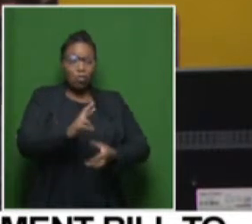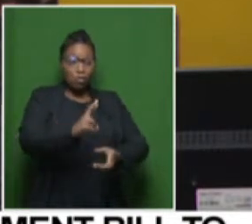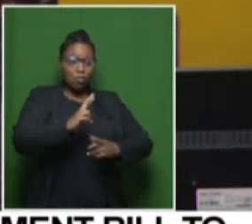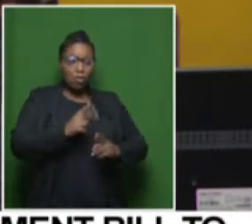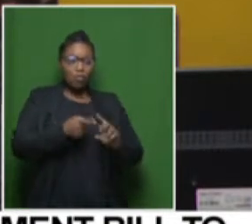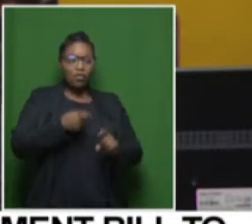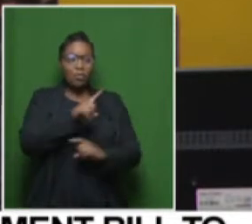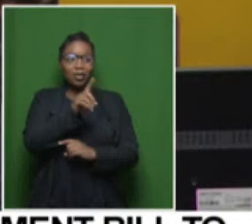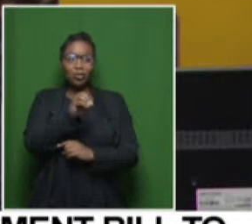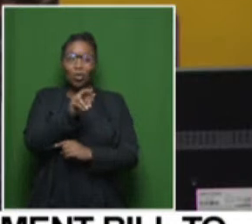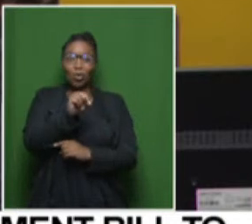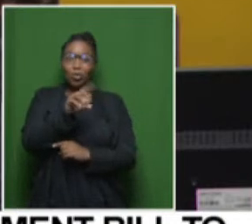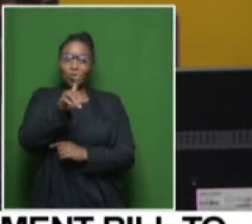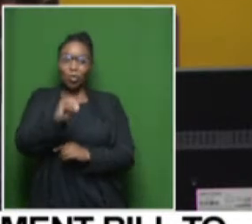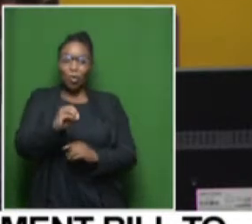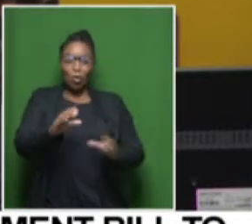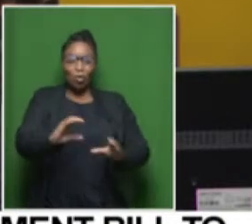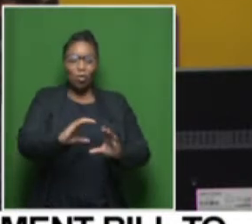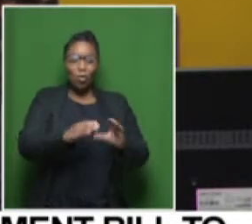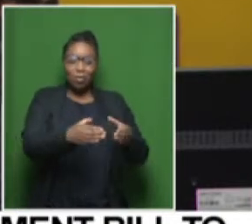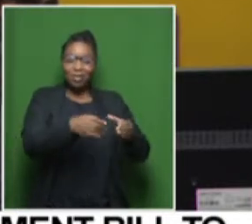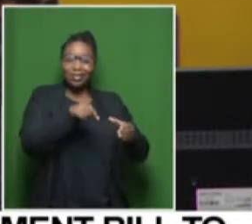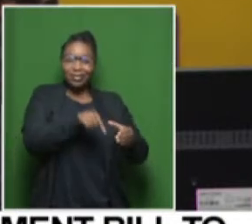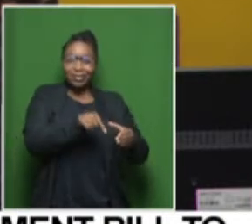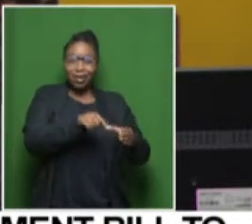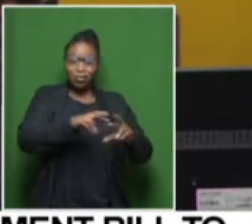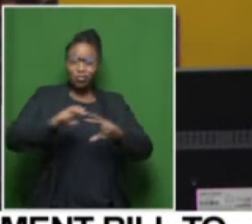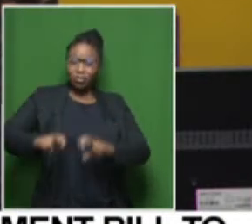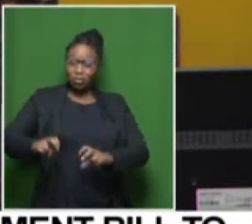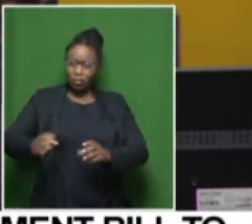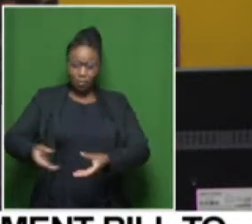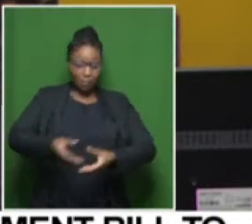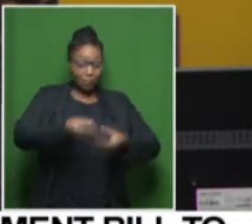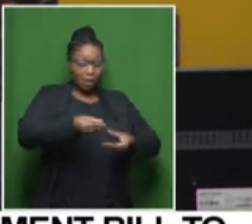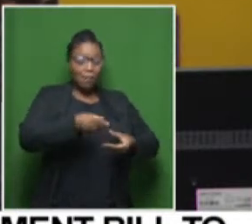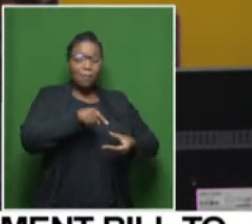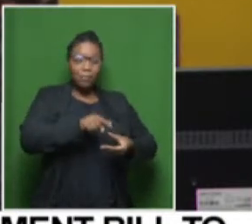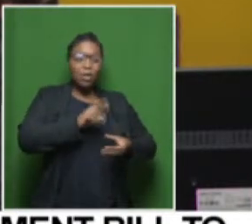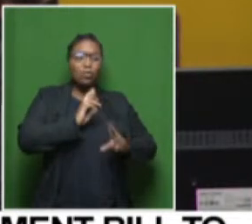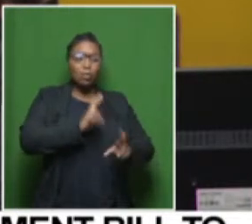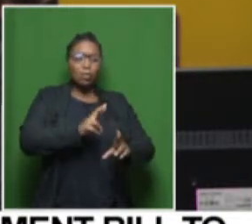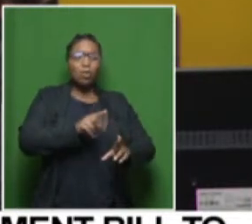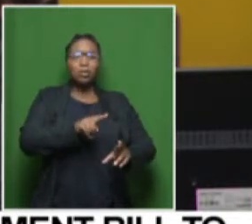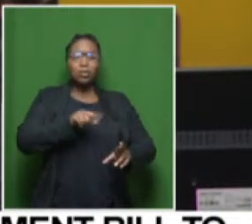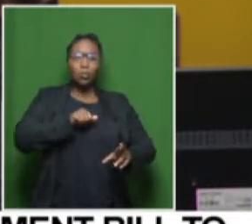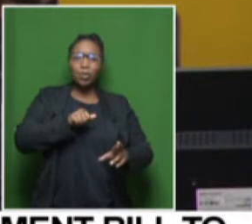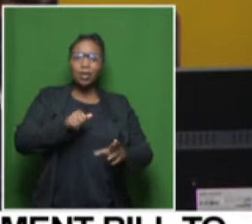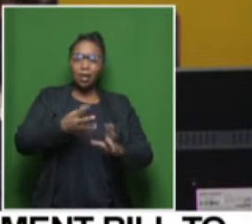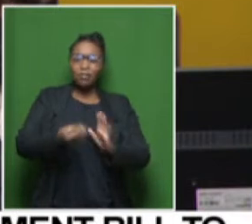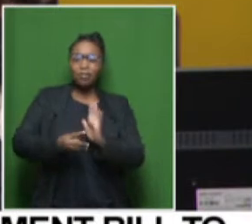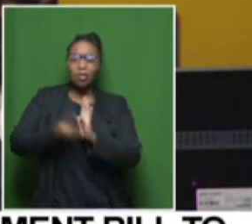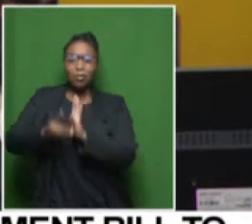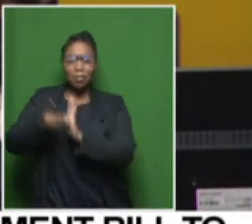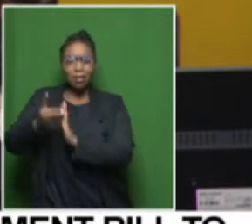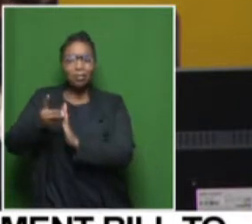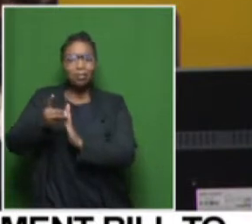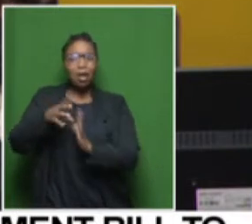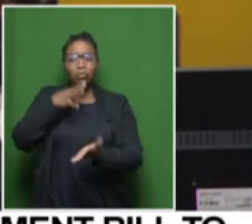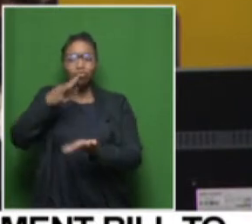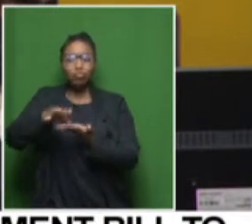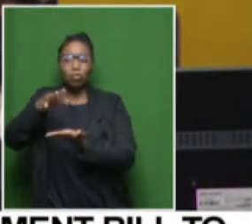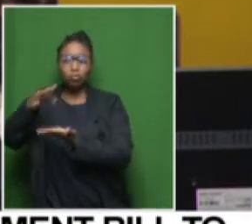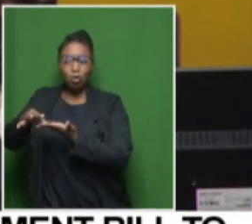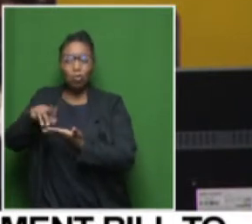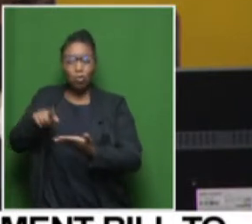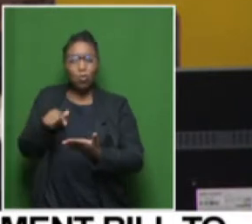procurement, we are revising the bill to take account of these developments. We are also